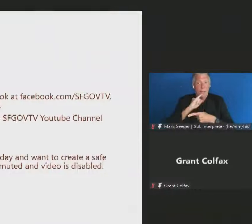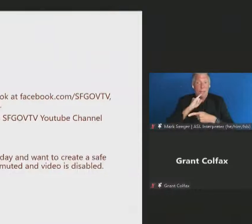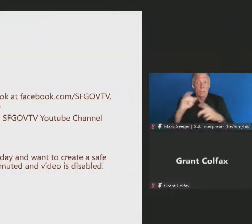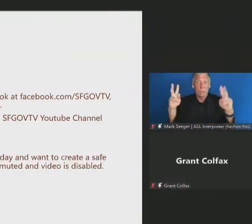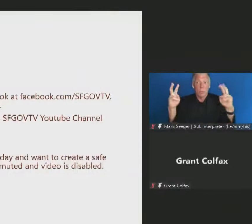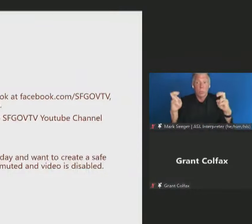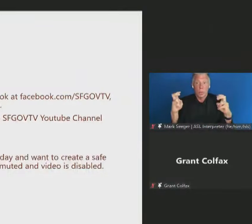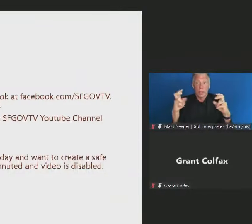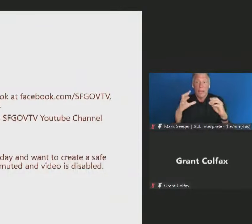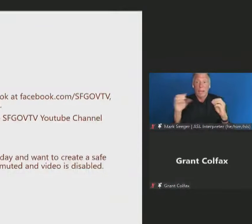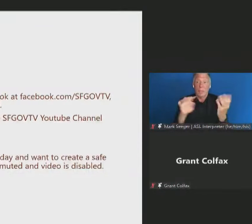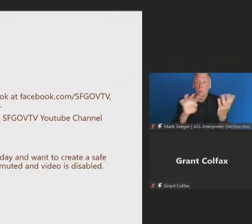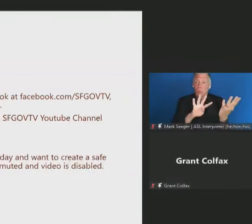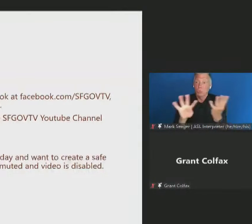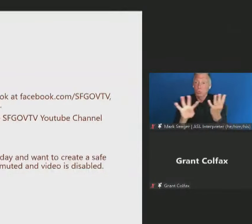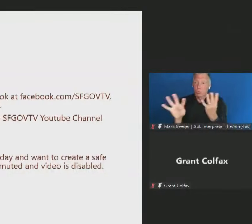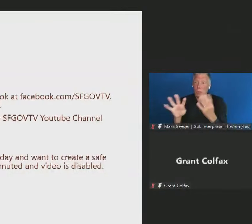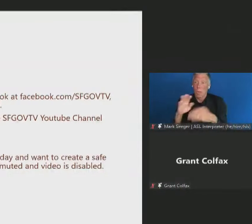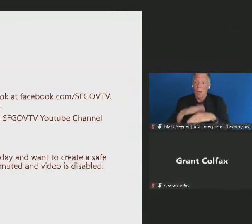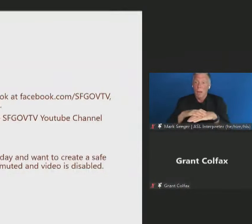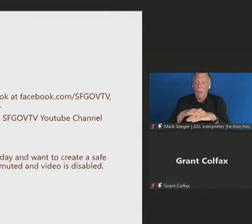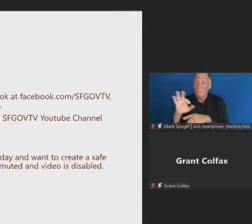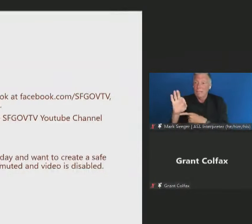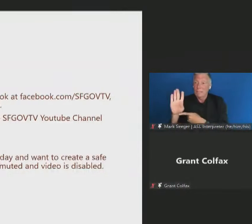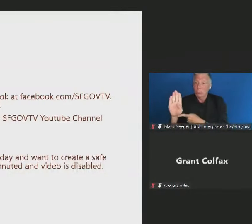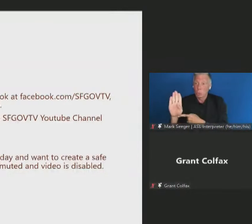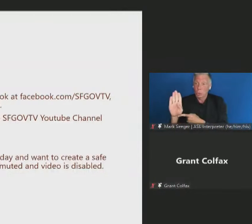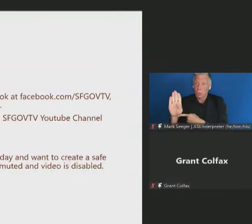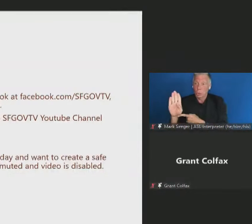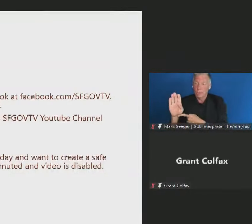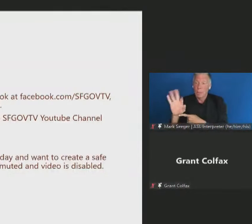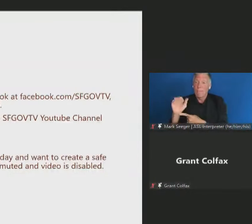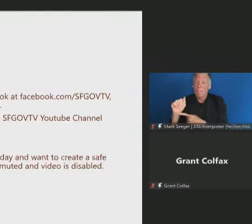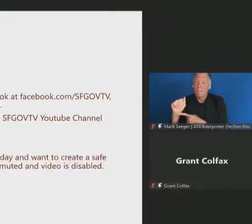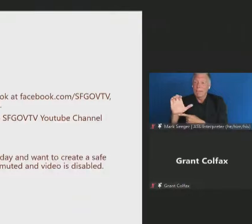and streamed live on live Facebook on